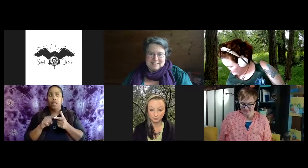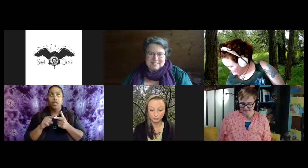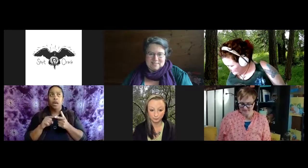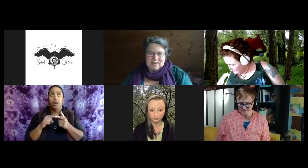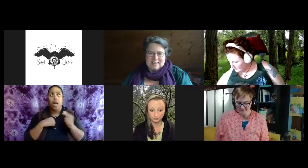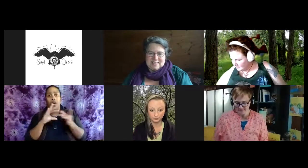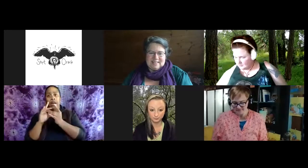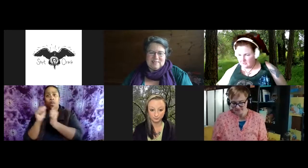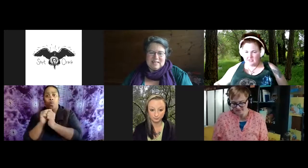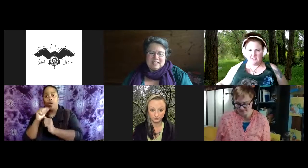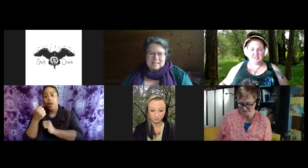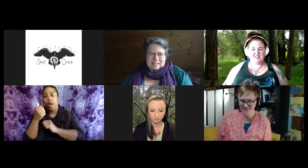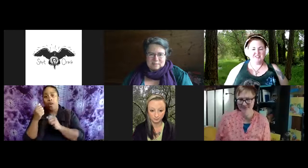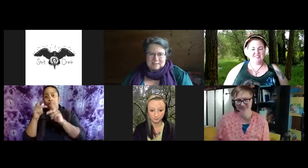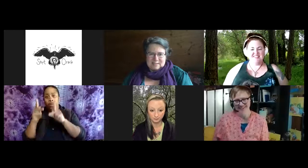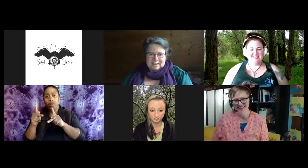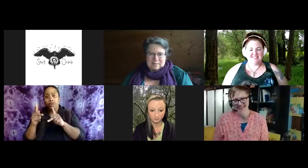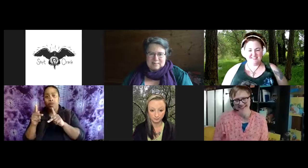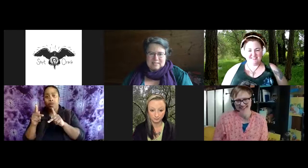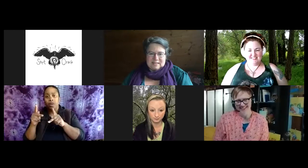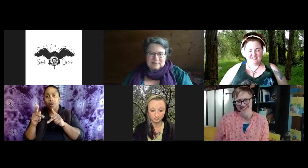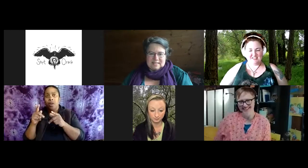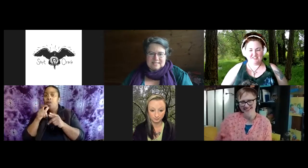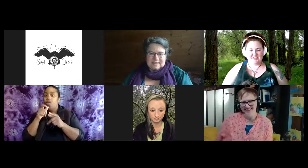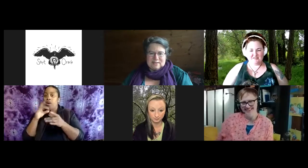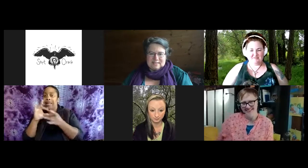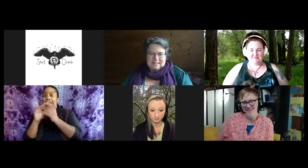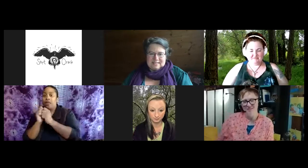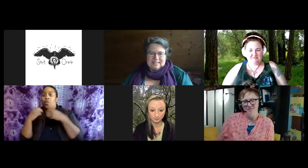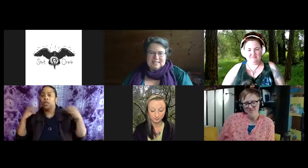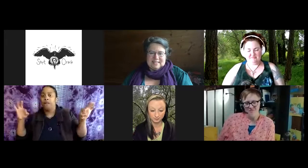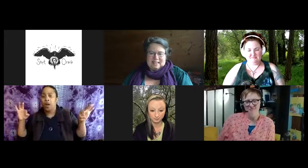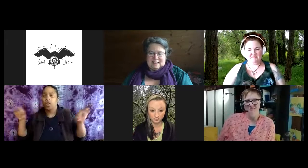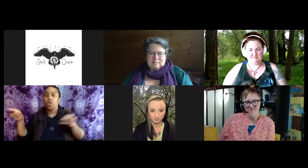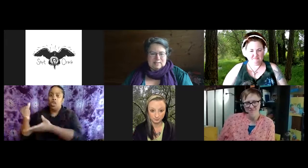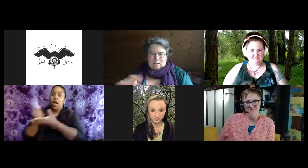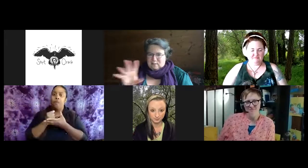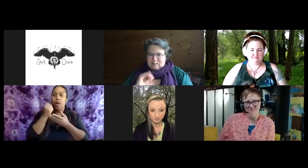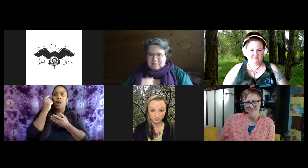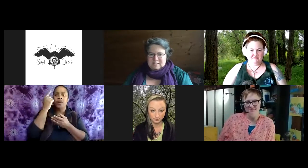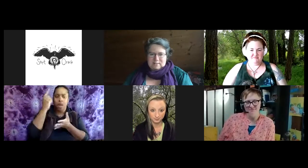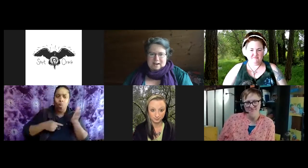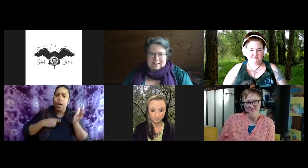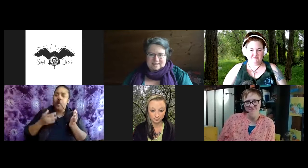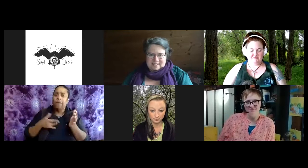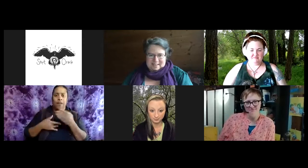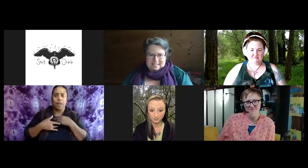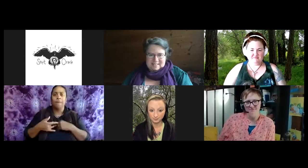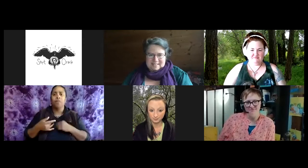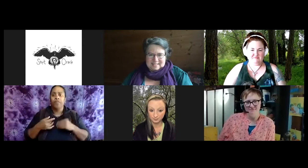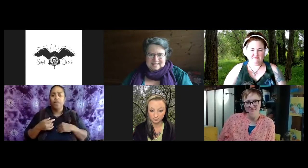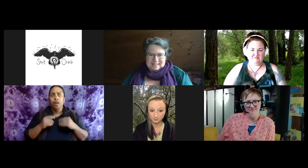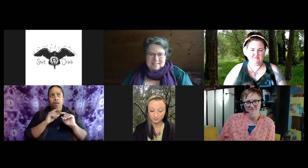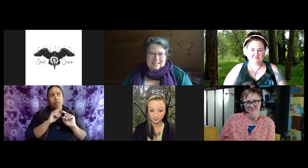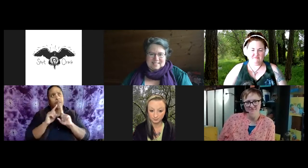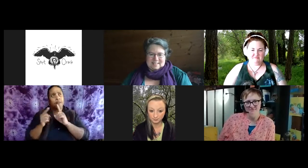that's all connected to the fairies that she helped me understand what it was that I was sensing and noticing. And there's just all sorts of places where I can sense